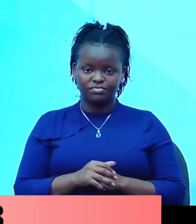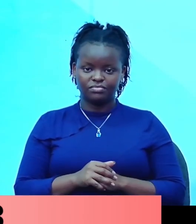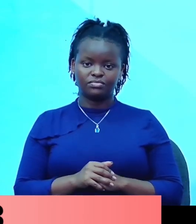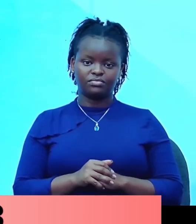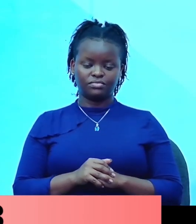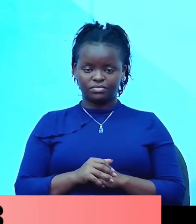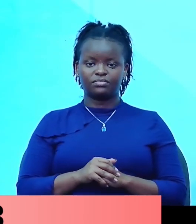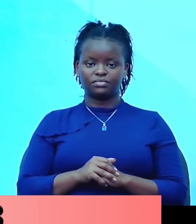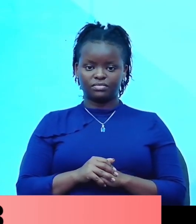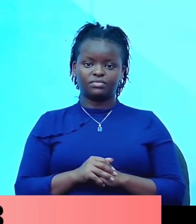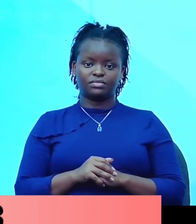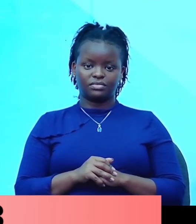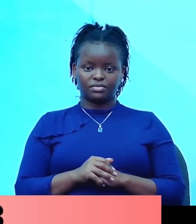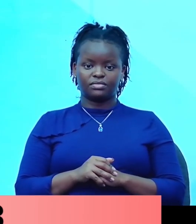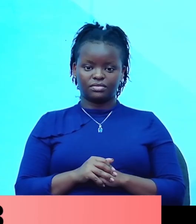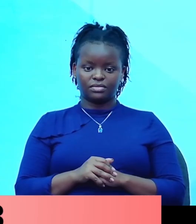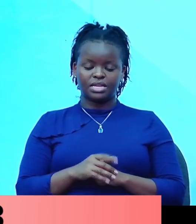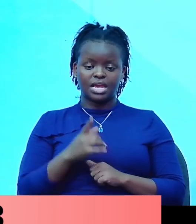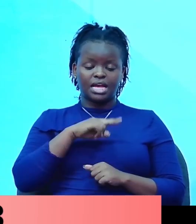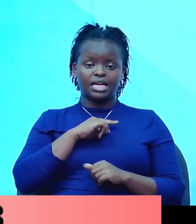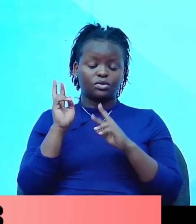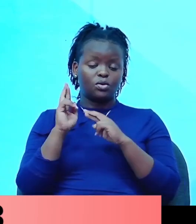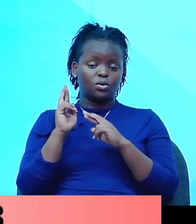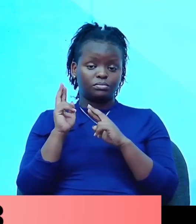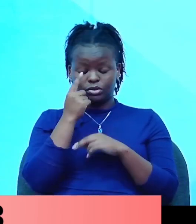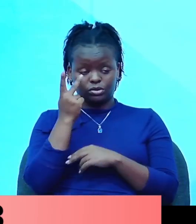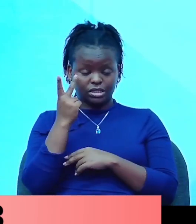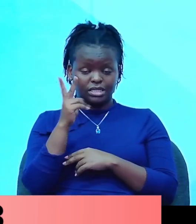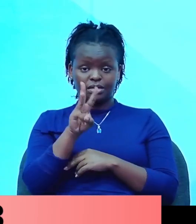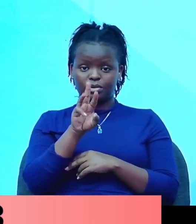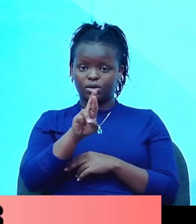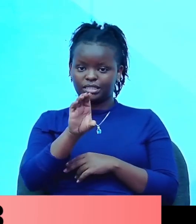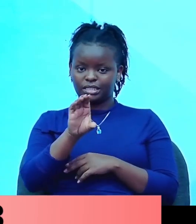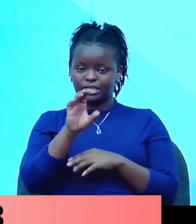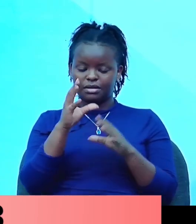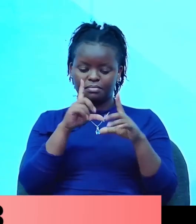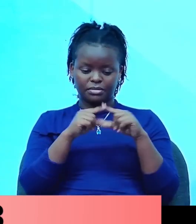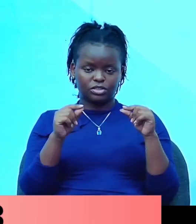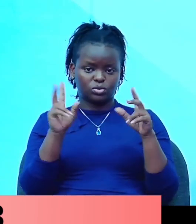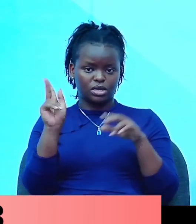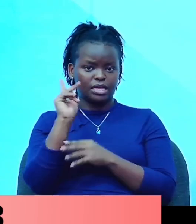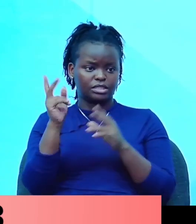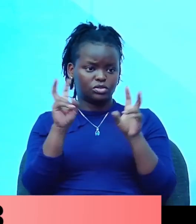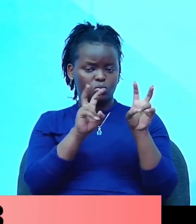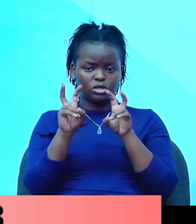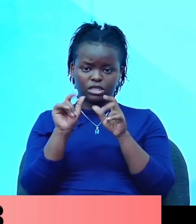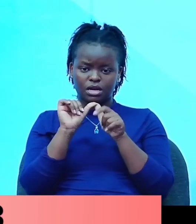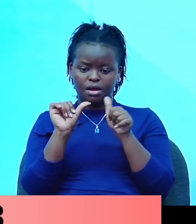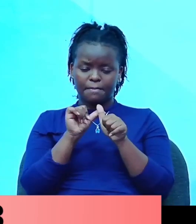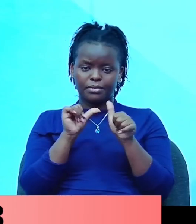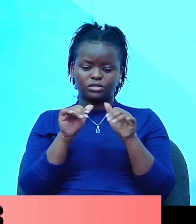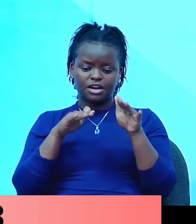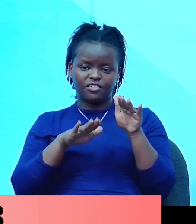as we head to the Safari Rally, what is your message to Kenyans watching about Revvvisha and their